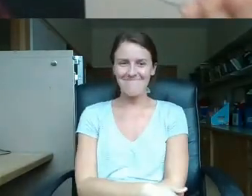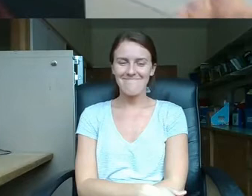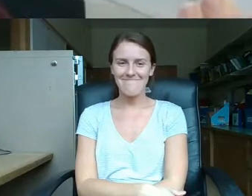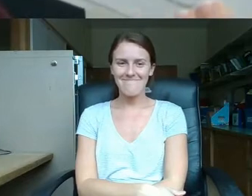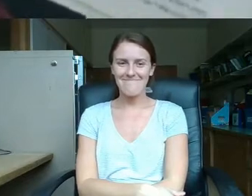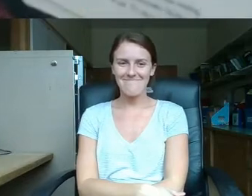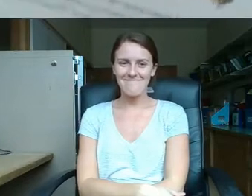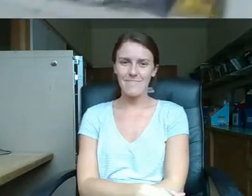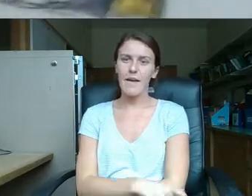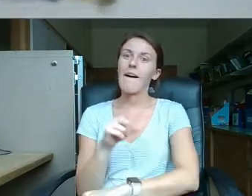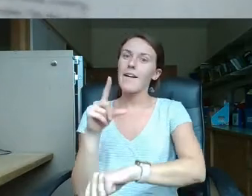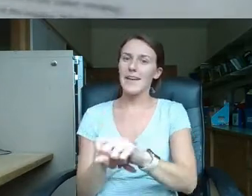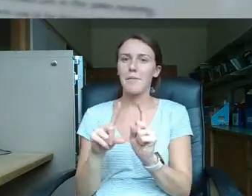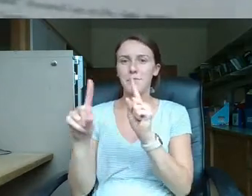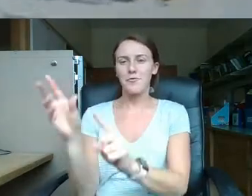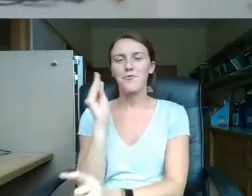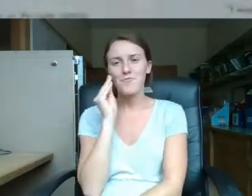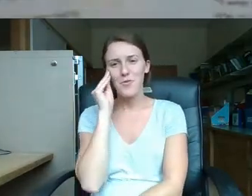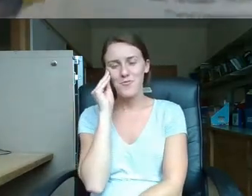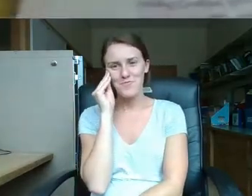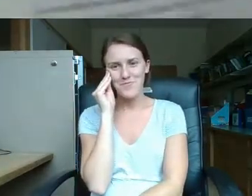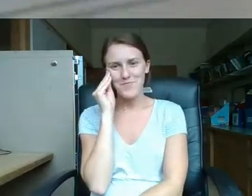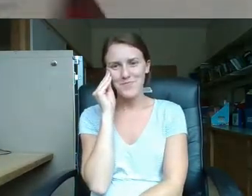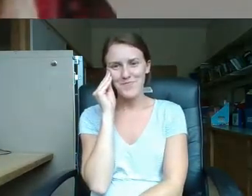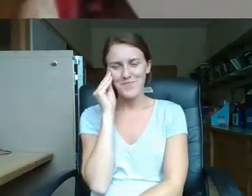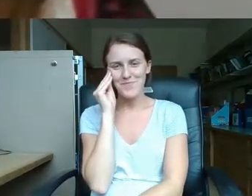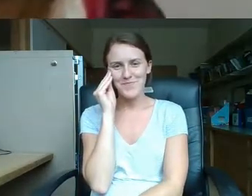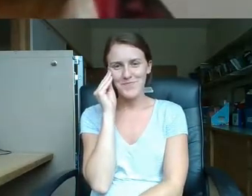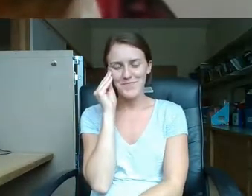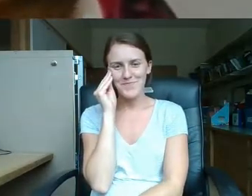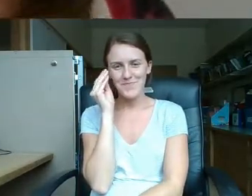"It's time I took you home," she said.